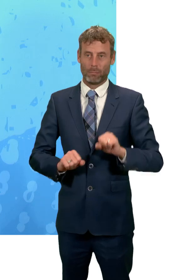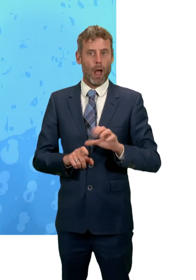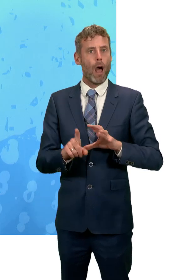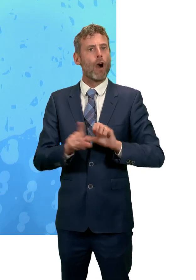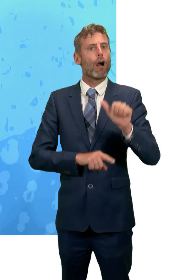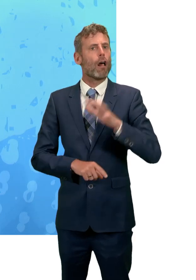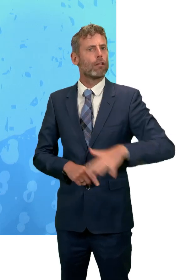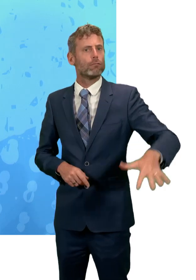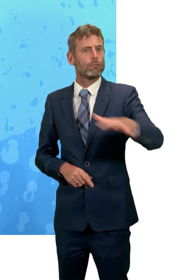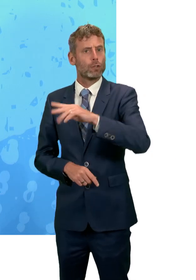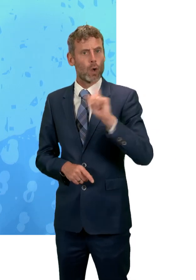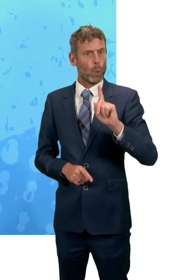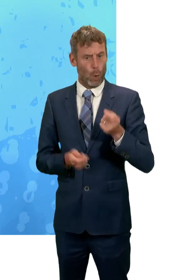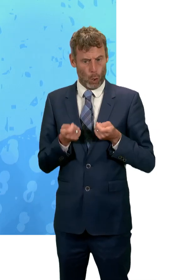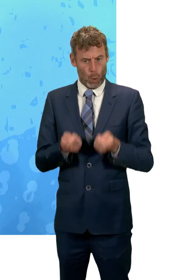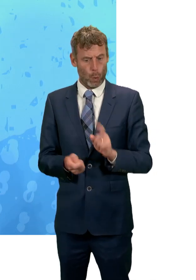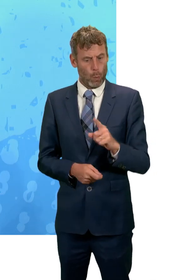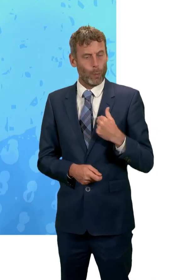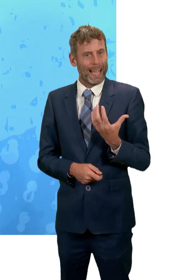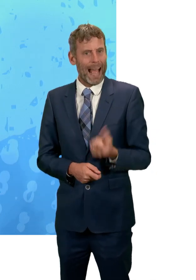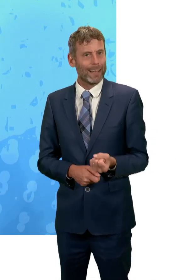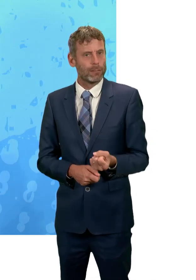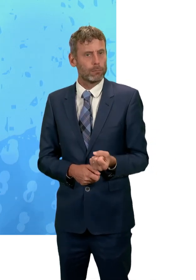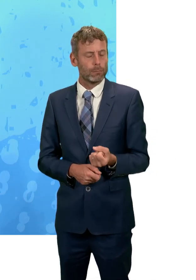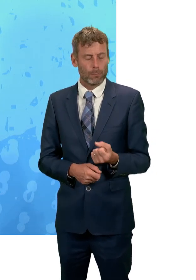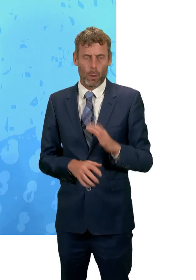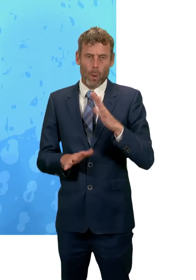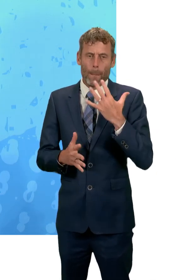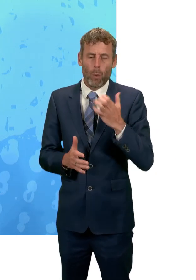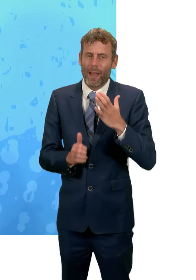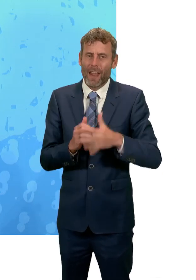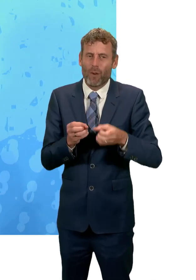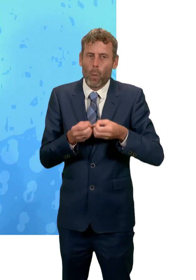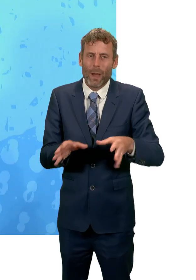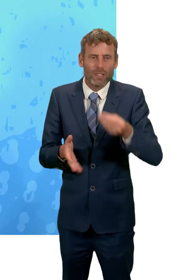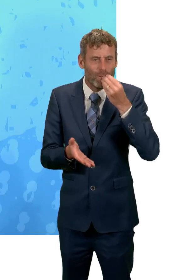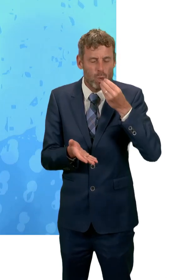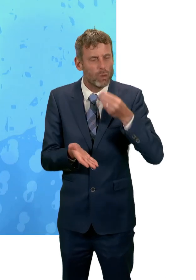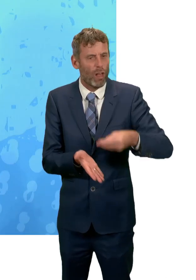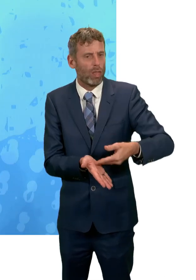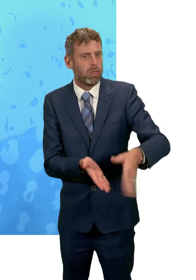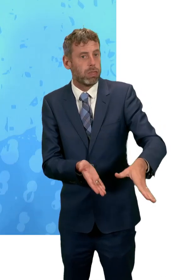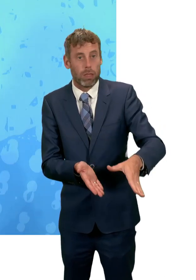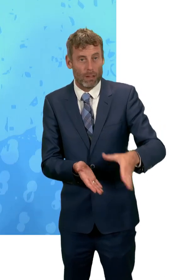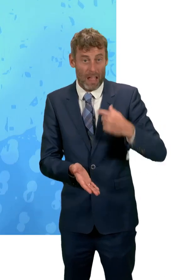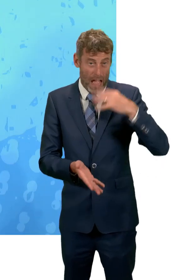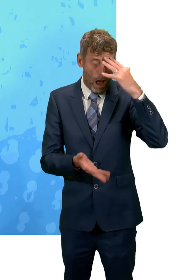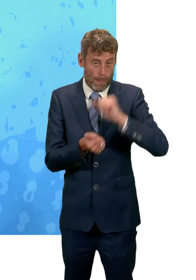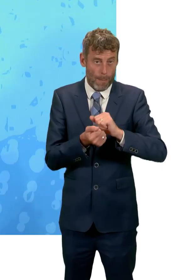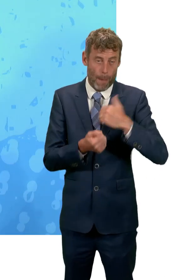where you didn't leave anything on your plate and things like that. I remember my mum's stories. But